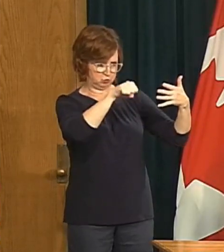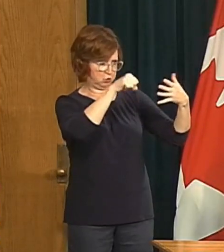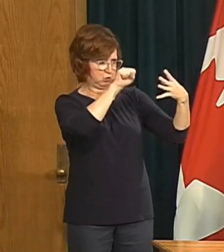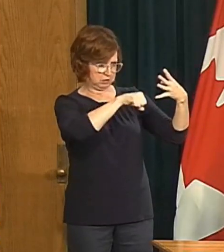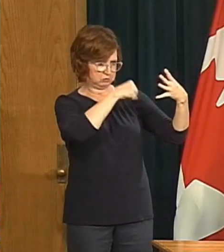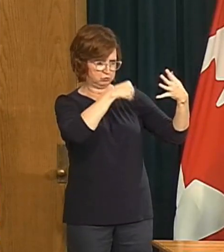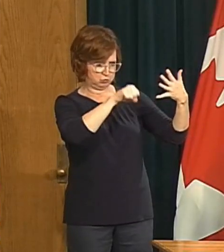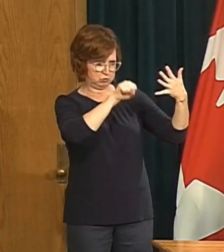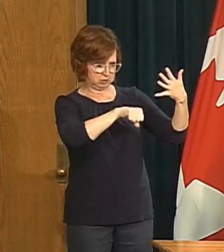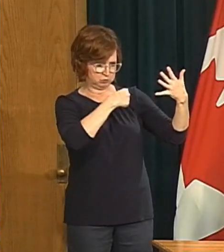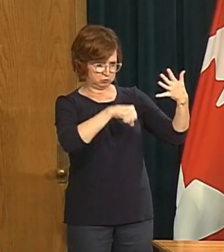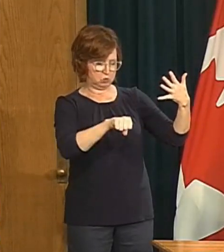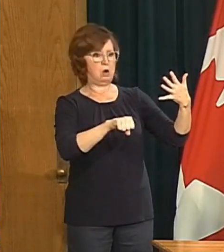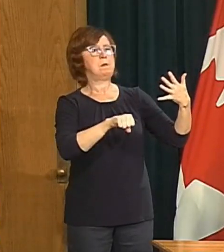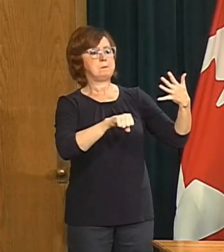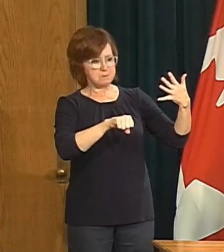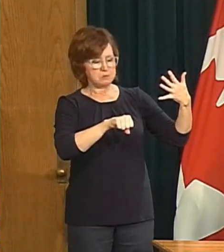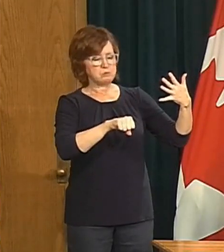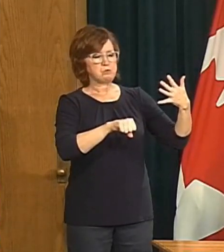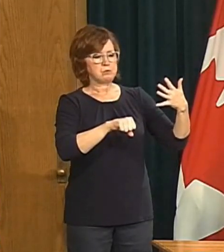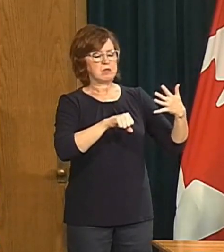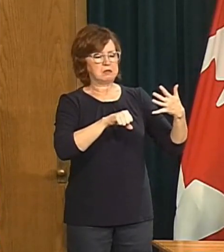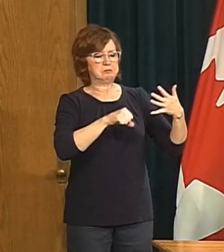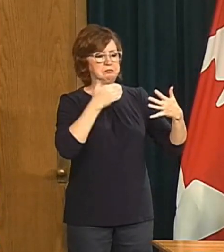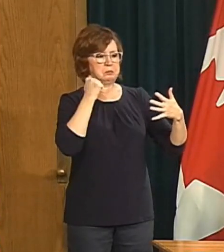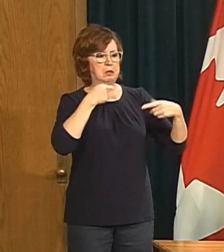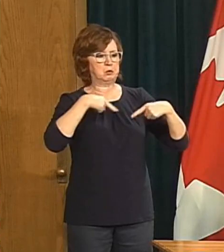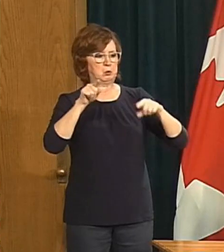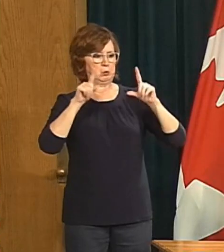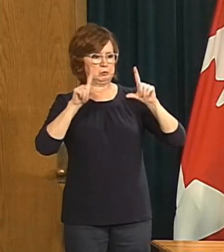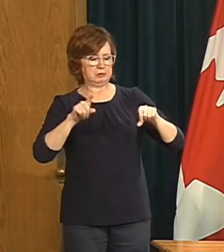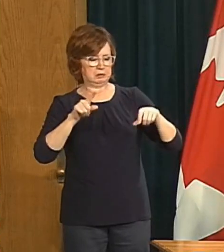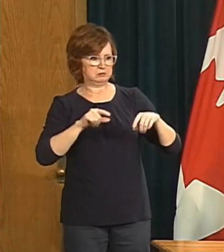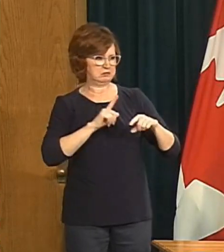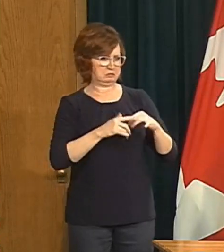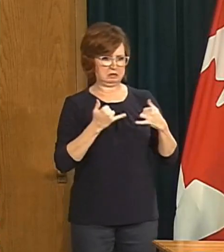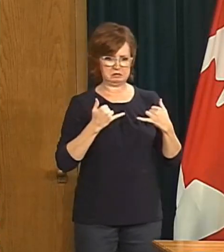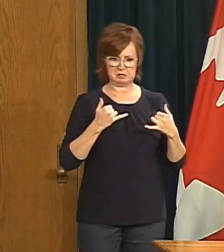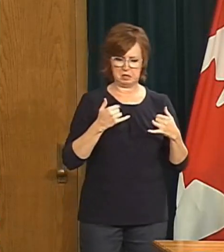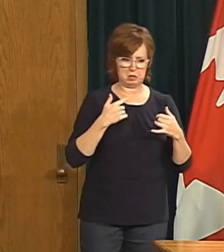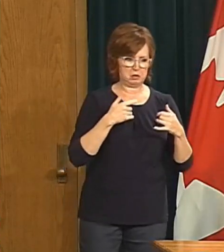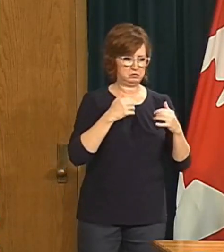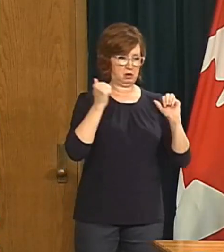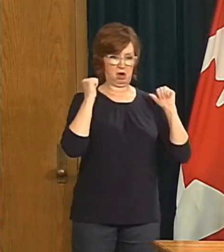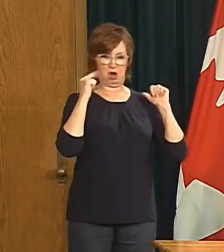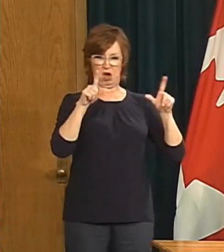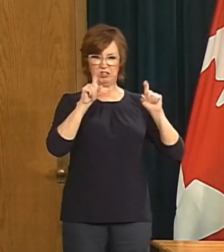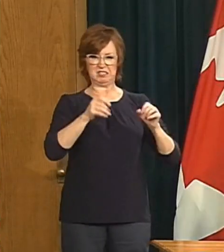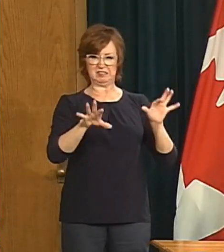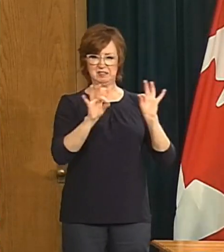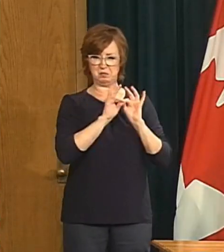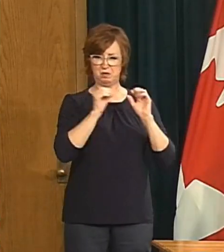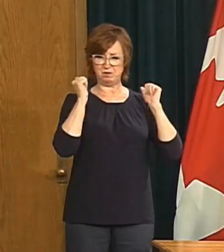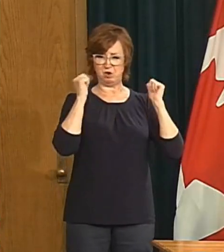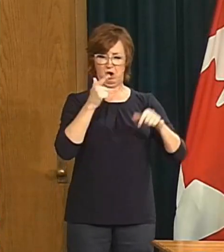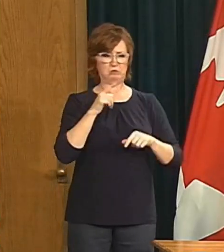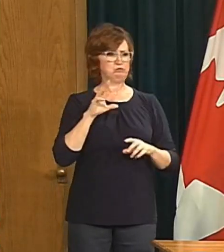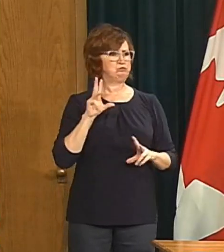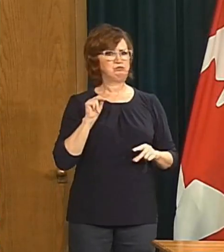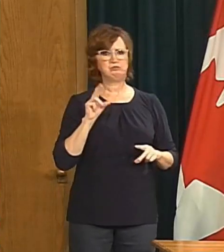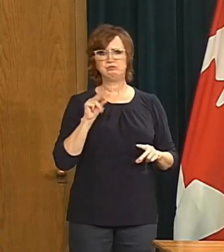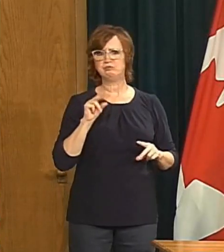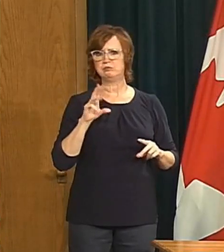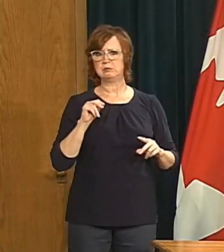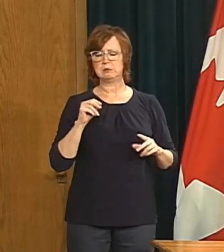positive numbers from the very effective physical distancing that's happening in the province, The testing numbers have increased. We're up